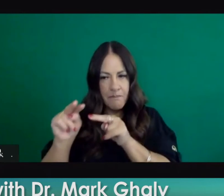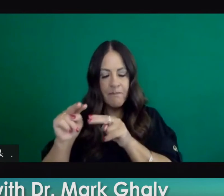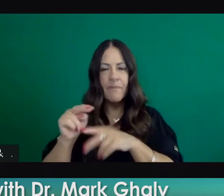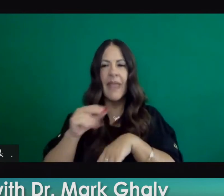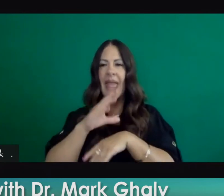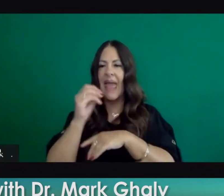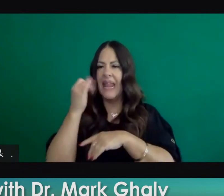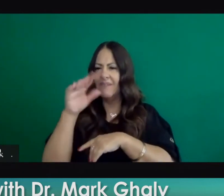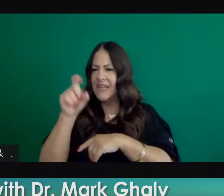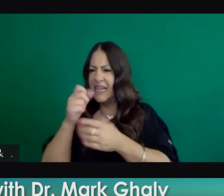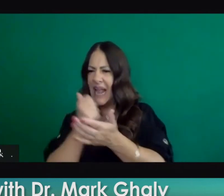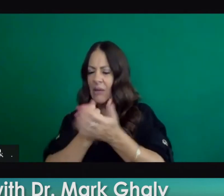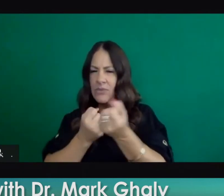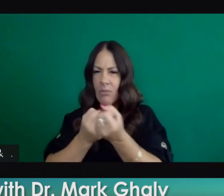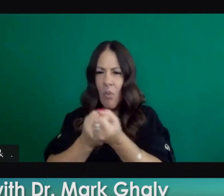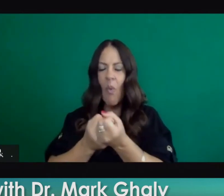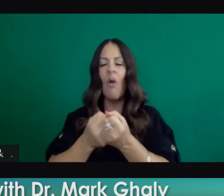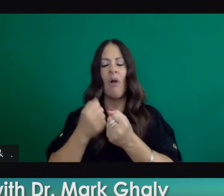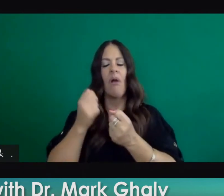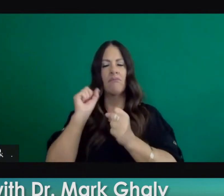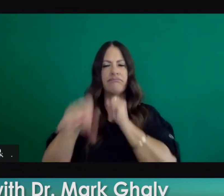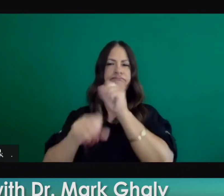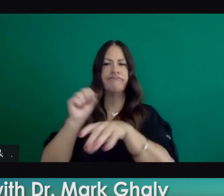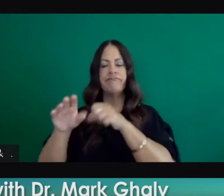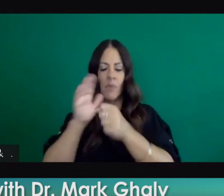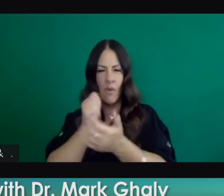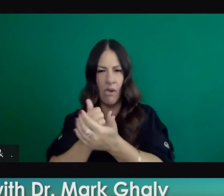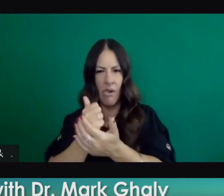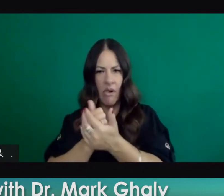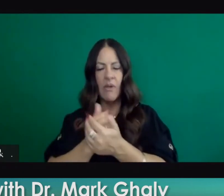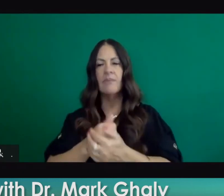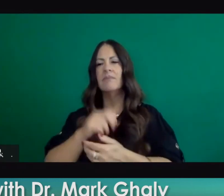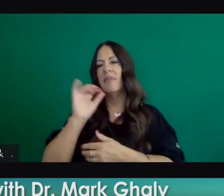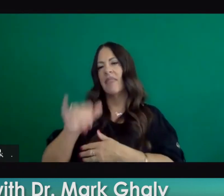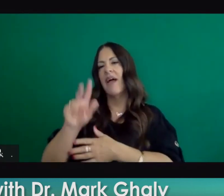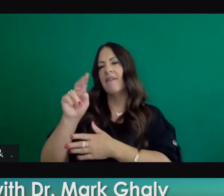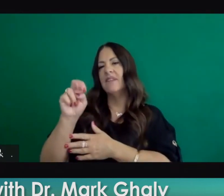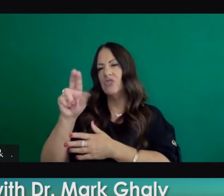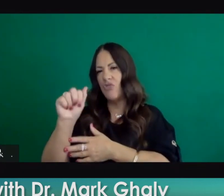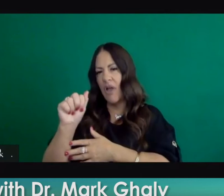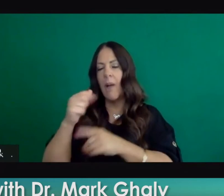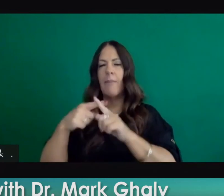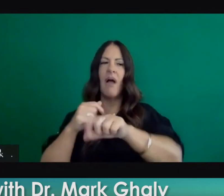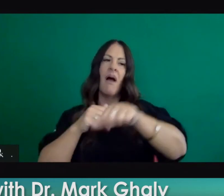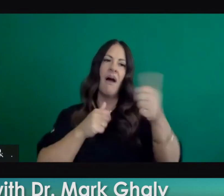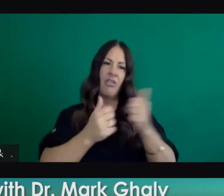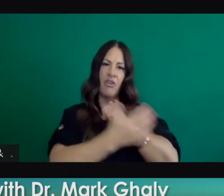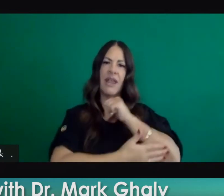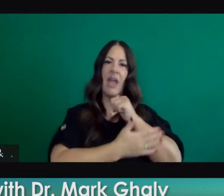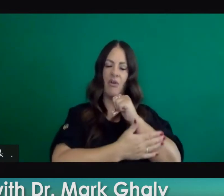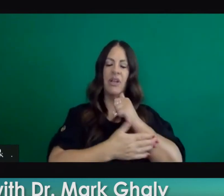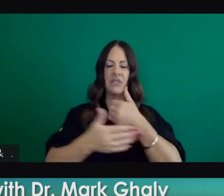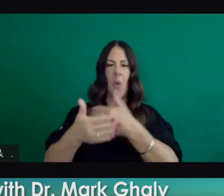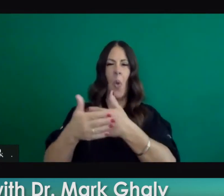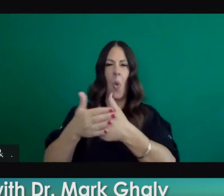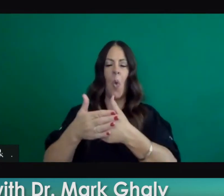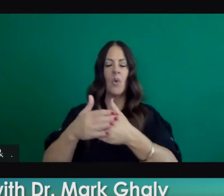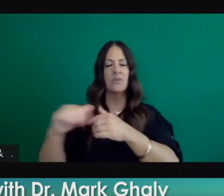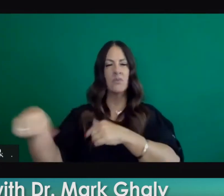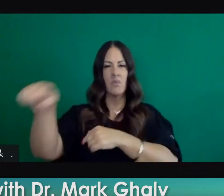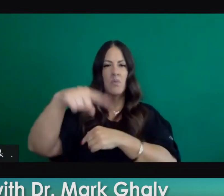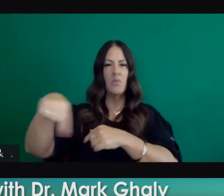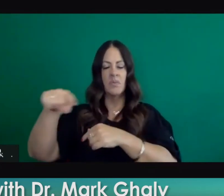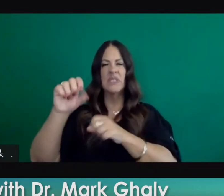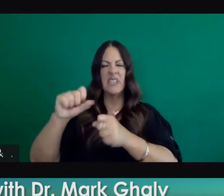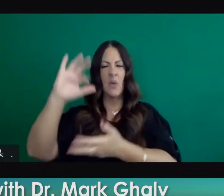to be put forward, so that that county, along with surrounding counties, continue to see transmission reduce, and